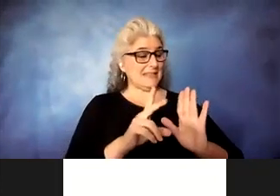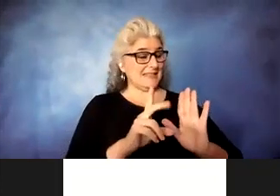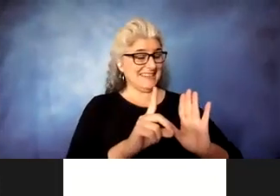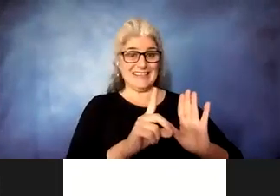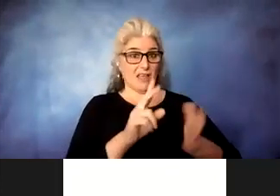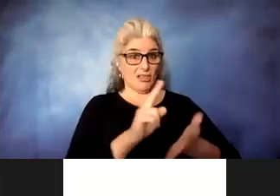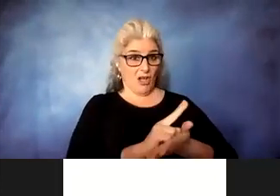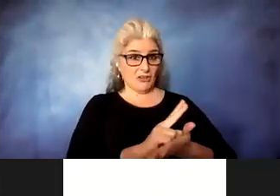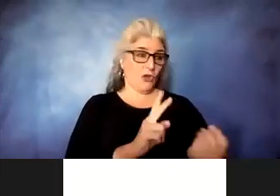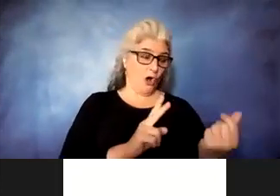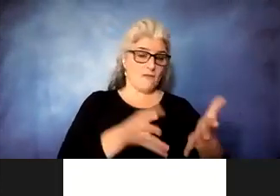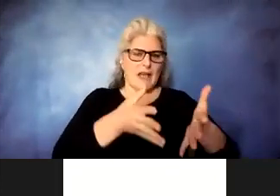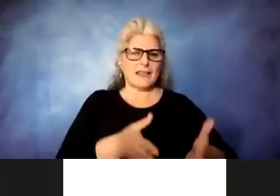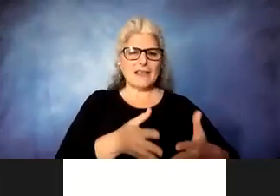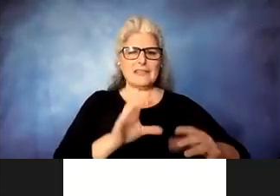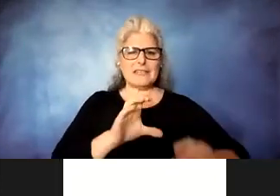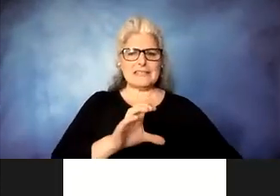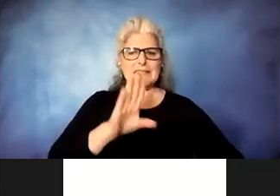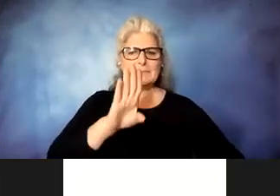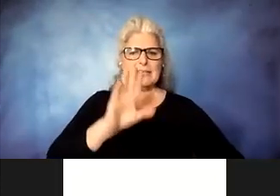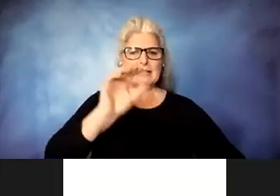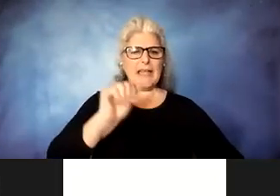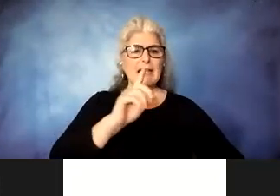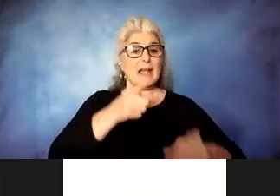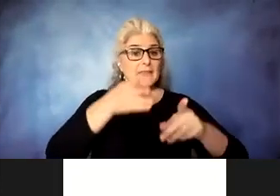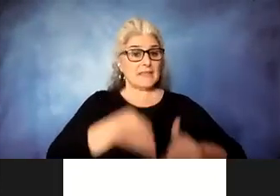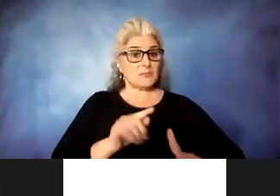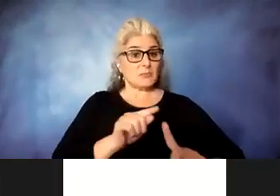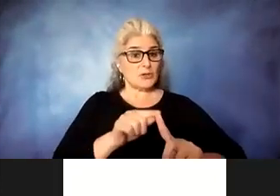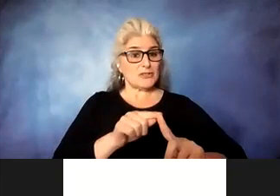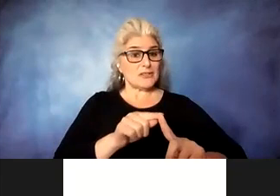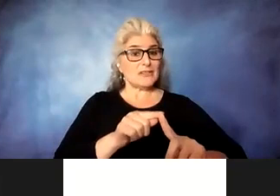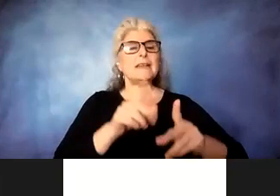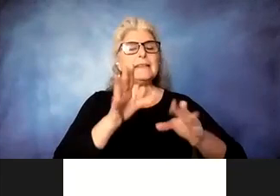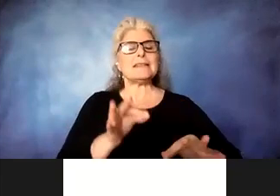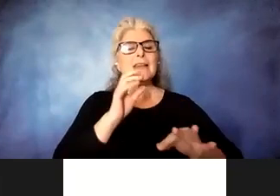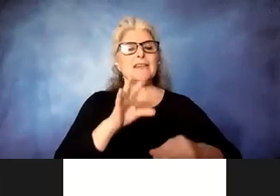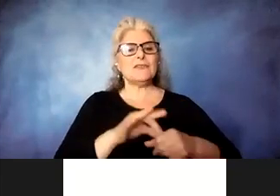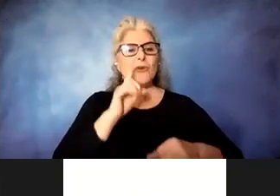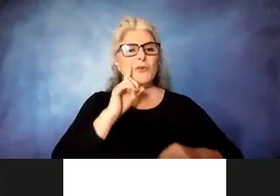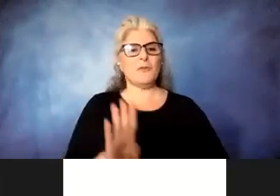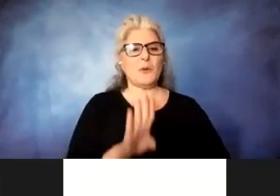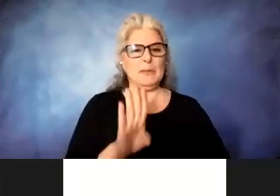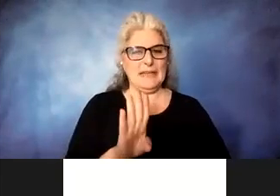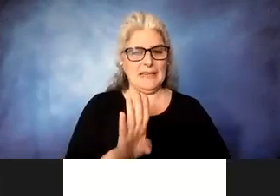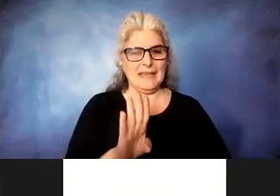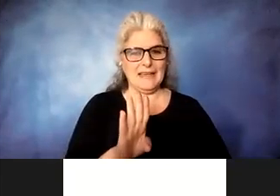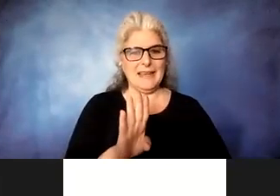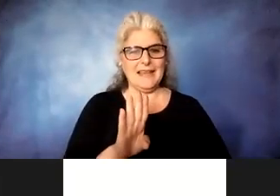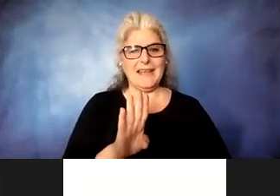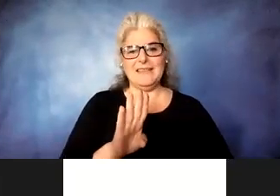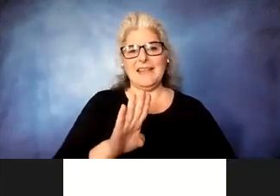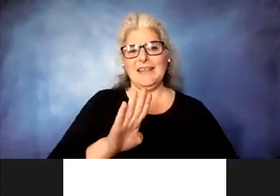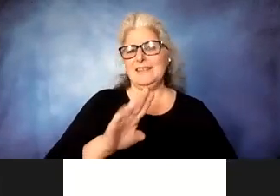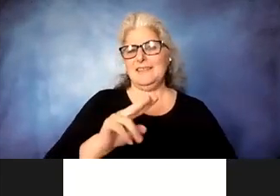indicating that the 12% of voters who voted for candidate D in this round didn't all vote for candidate C. Some of them voted for candidate B or candidate